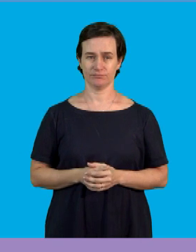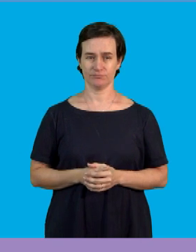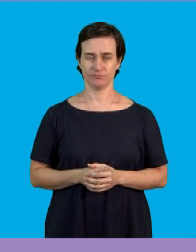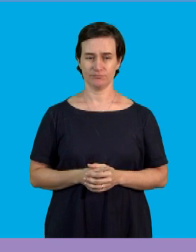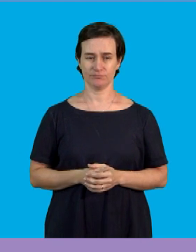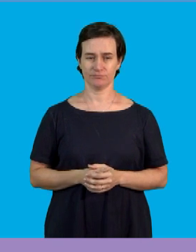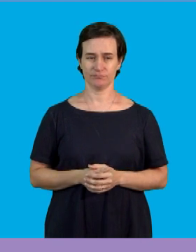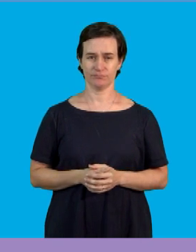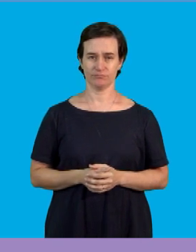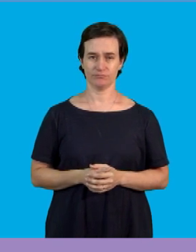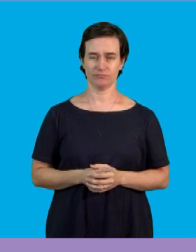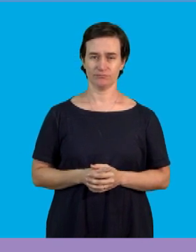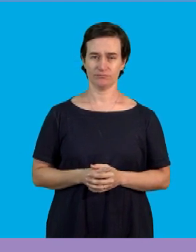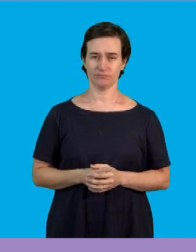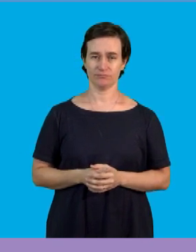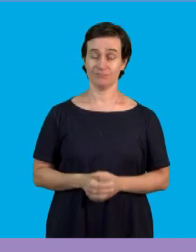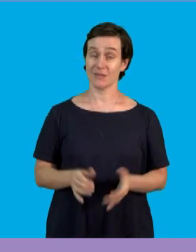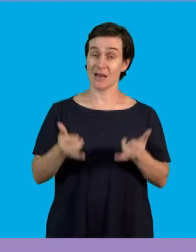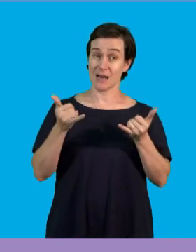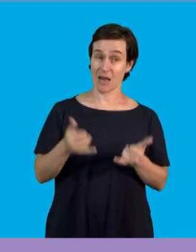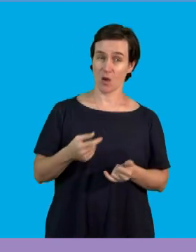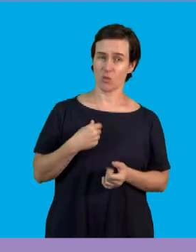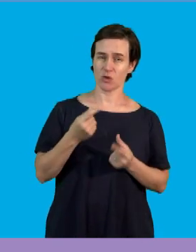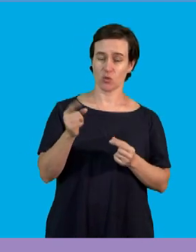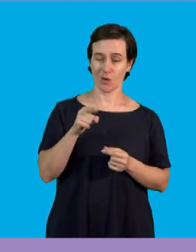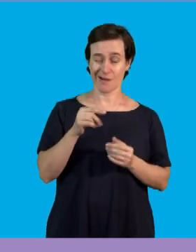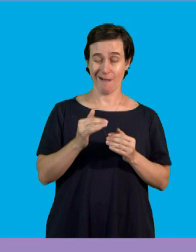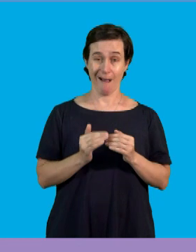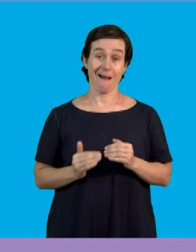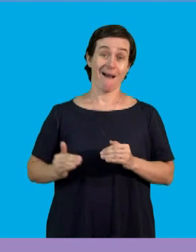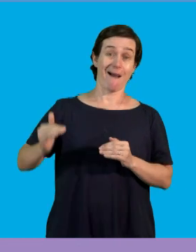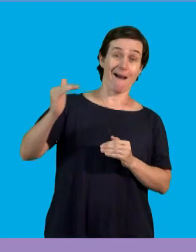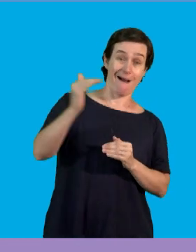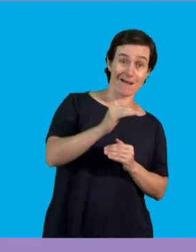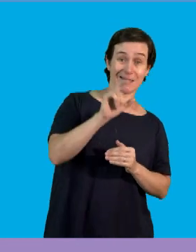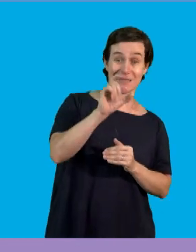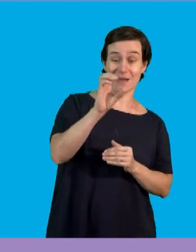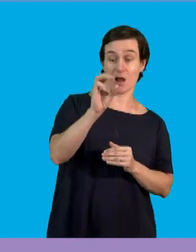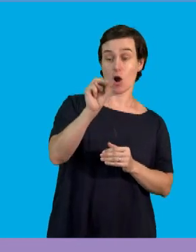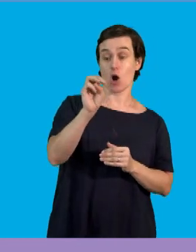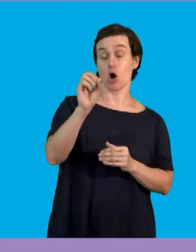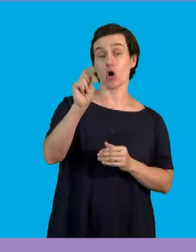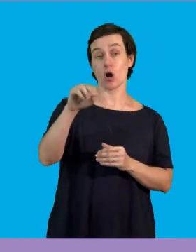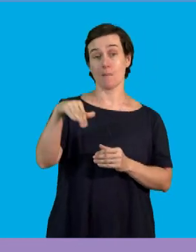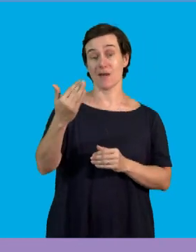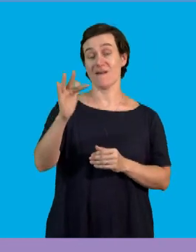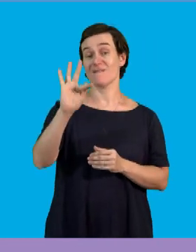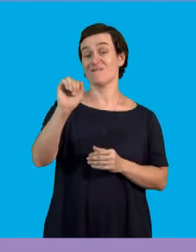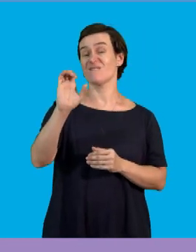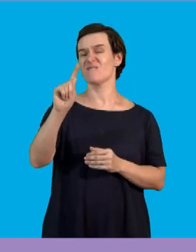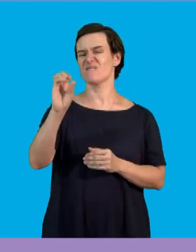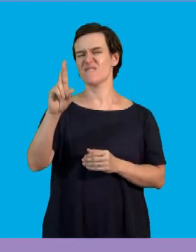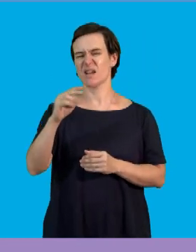the factors of numbers. But now, how do we find the highest common factor? Firstly, the highest common factor is